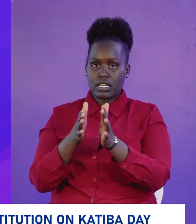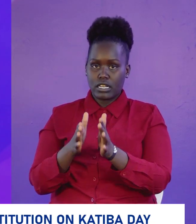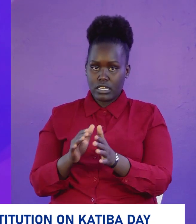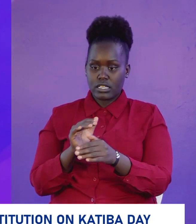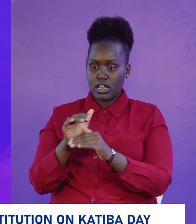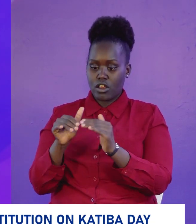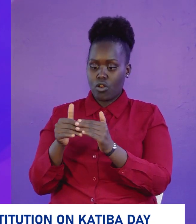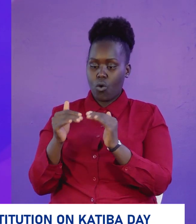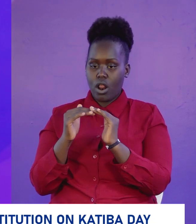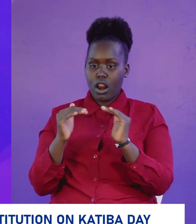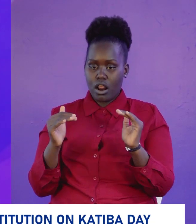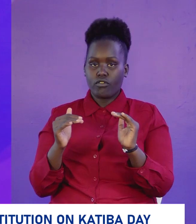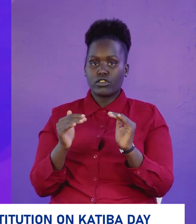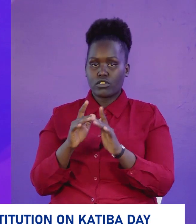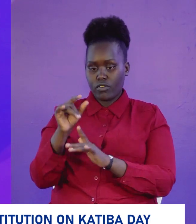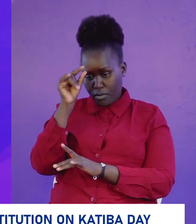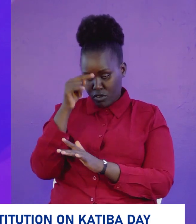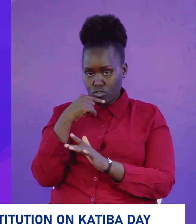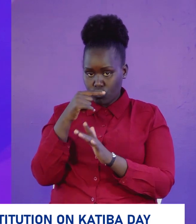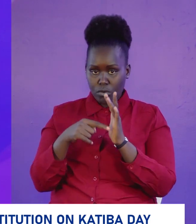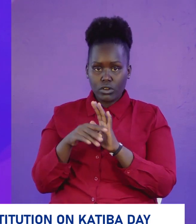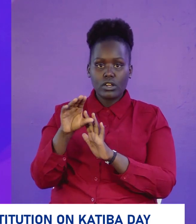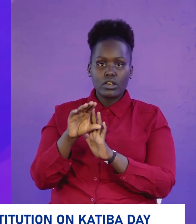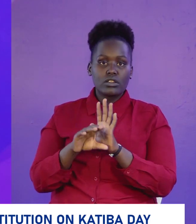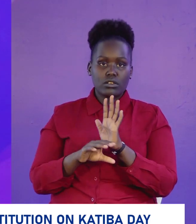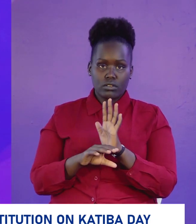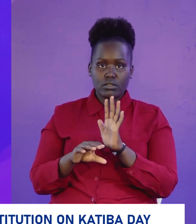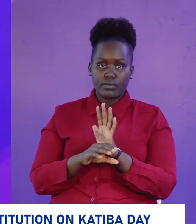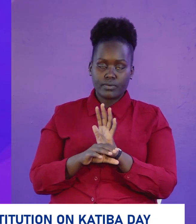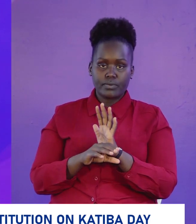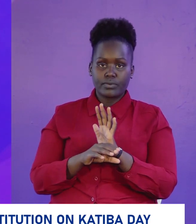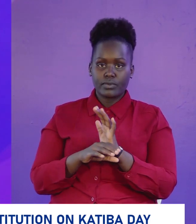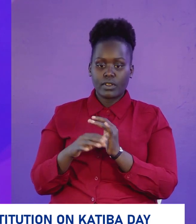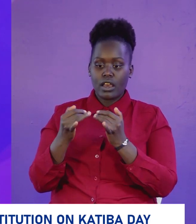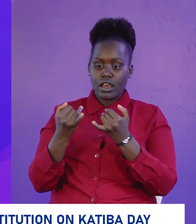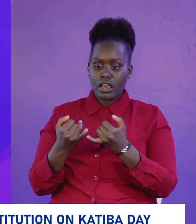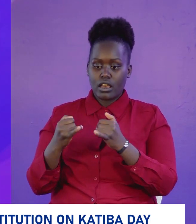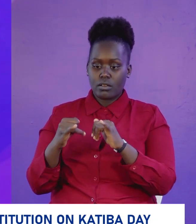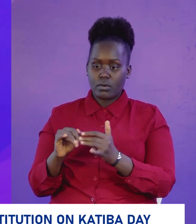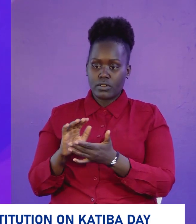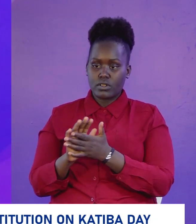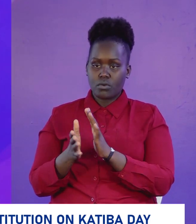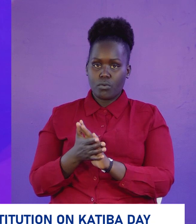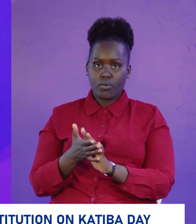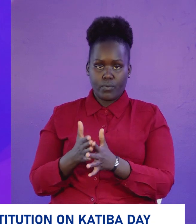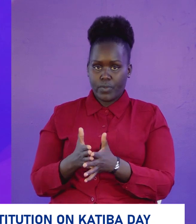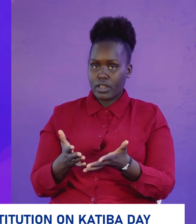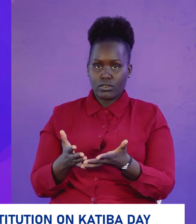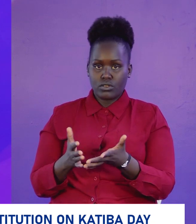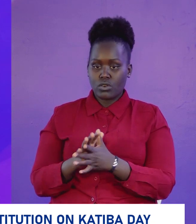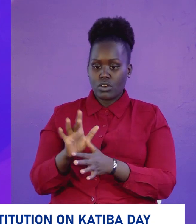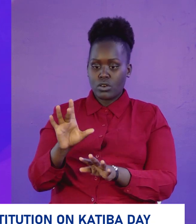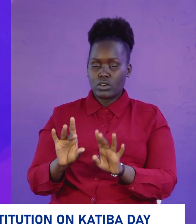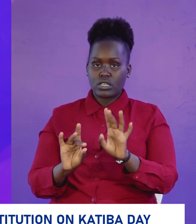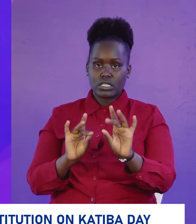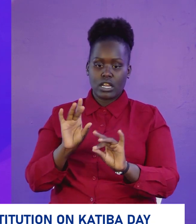all levels of government to ensure that the constitutional provisions are implemented without compromise or